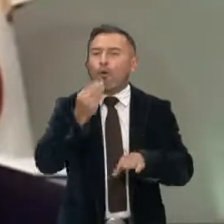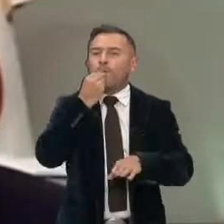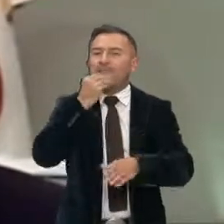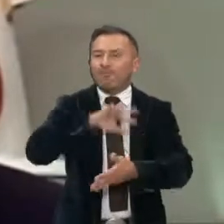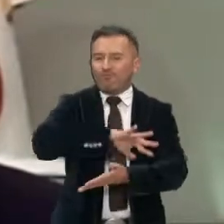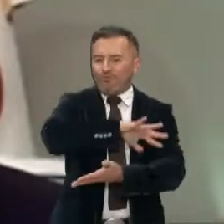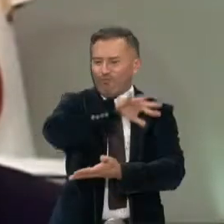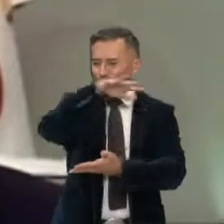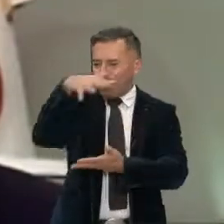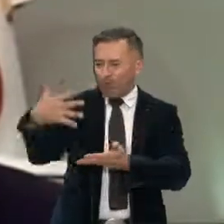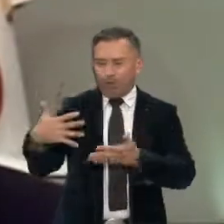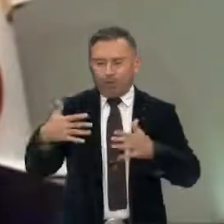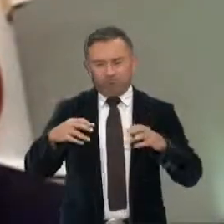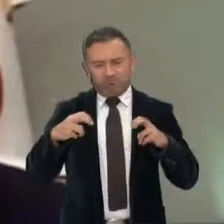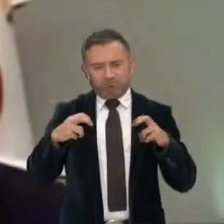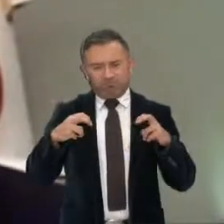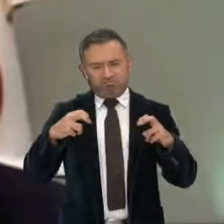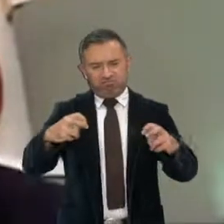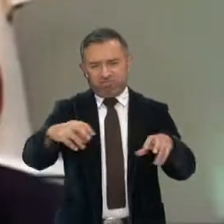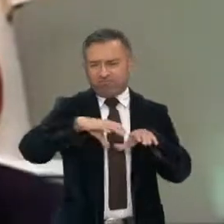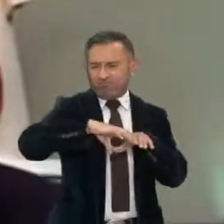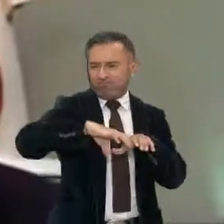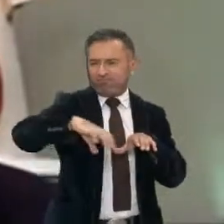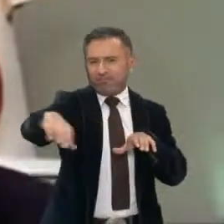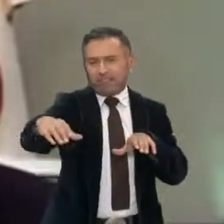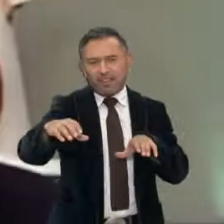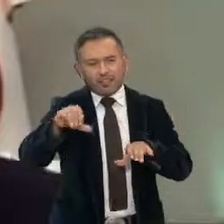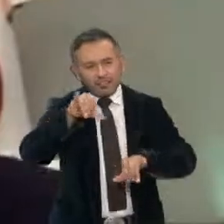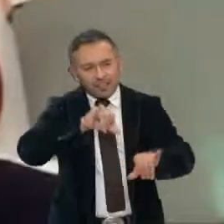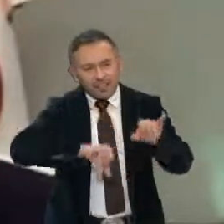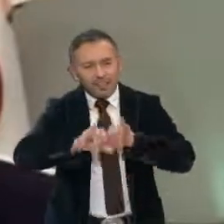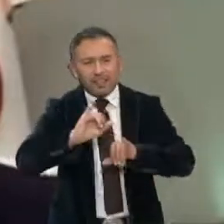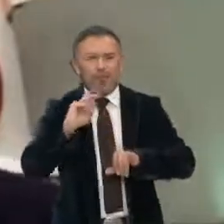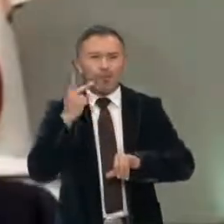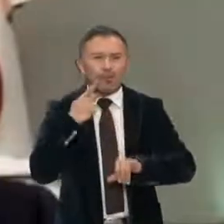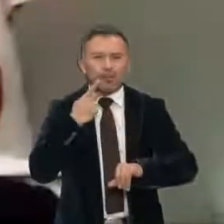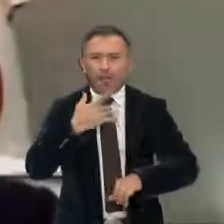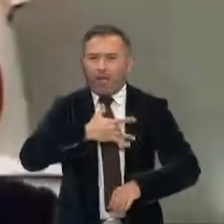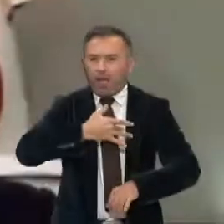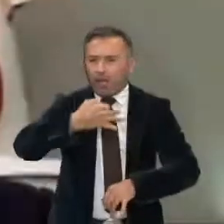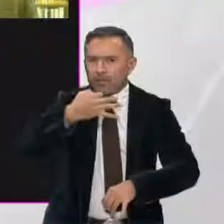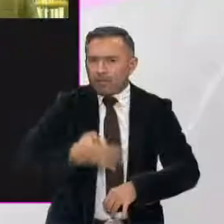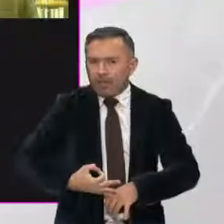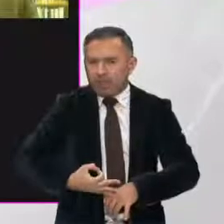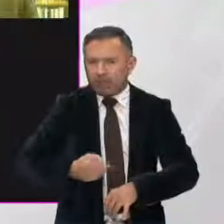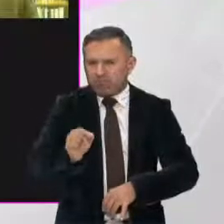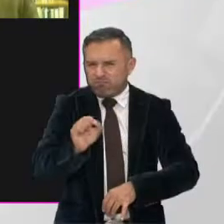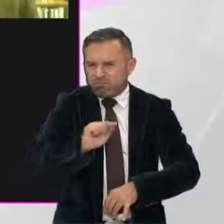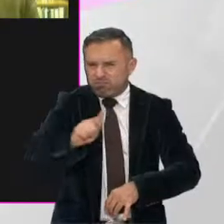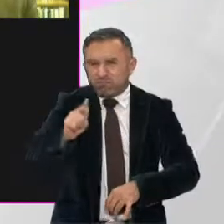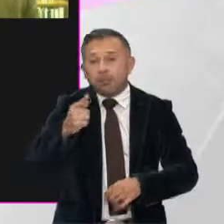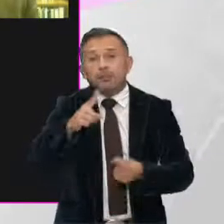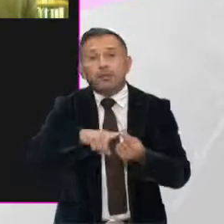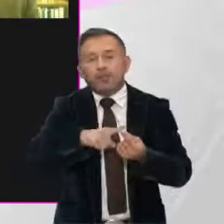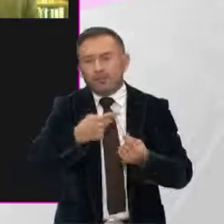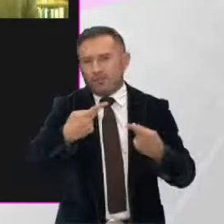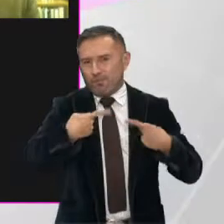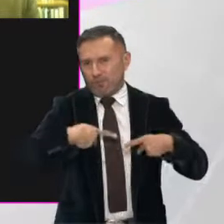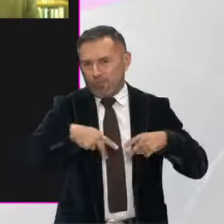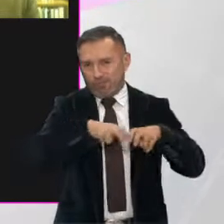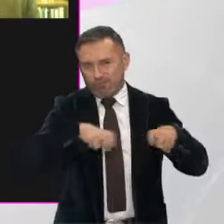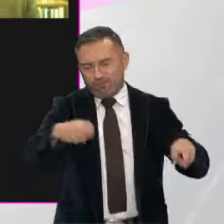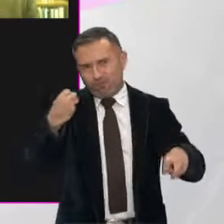to enjoy from this ethics, science, and policy buffet in